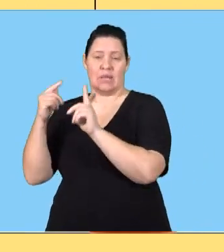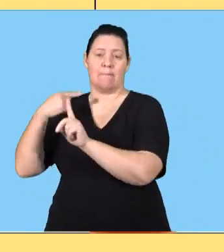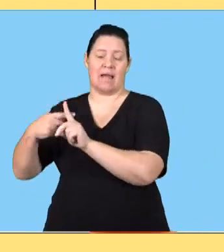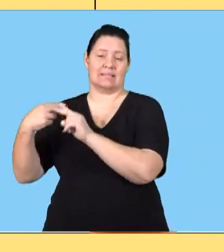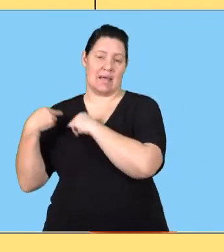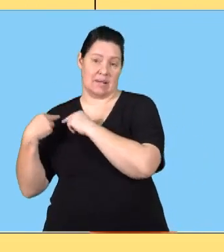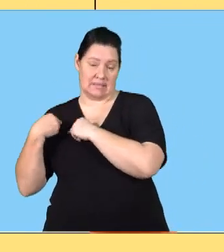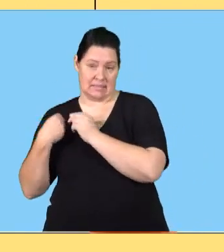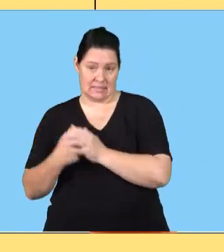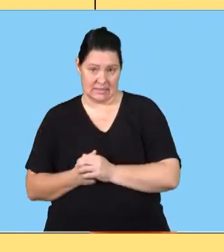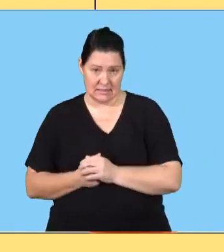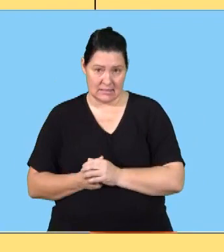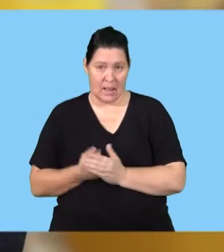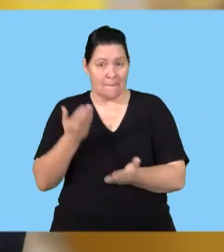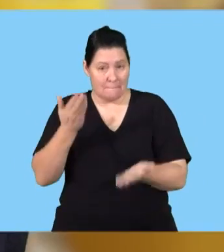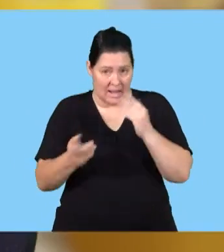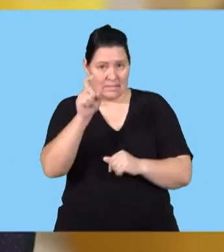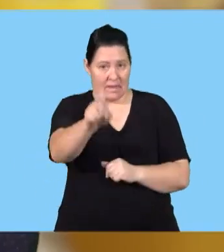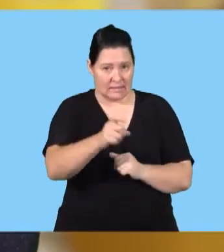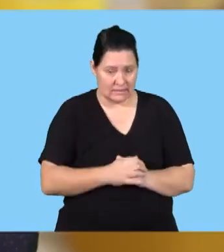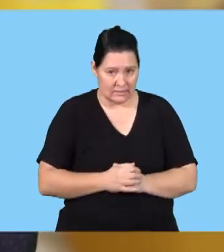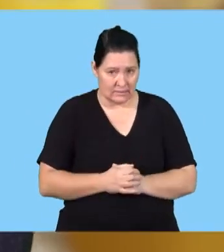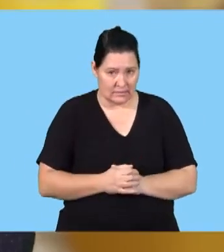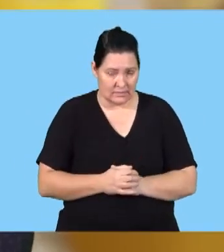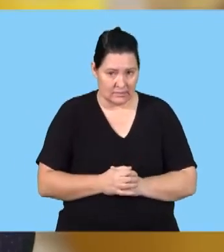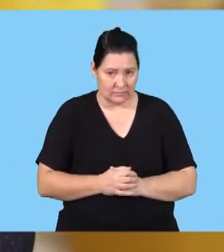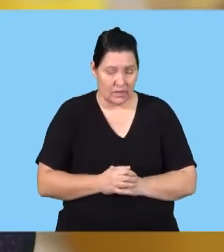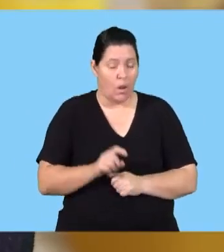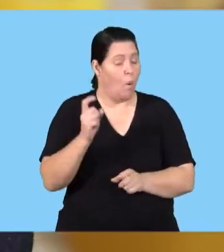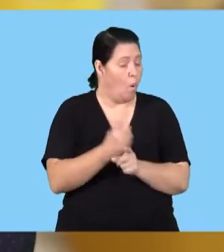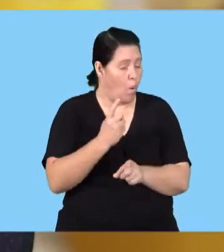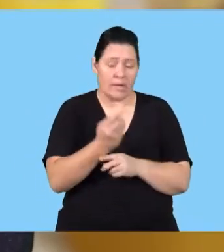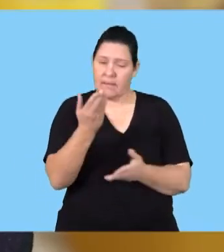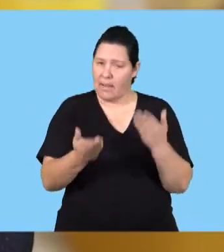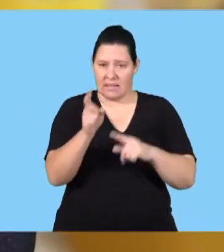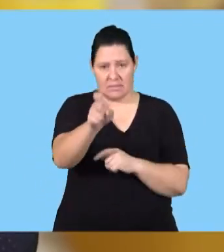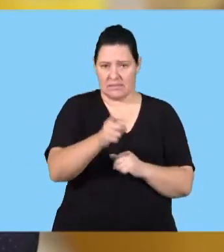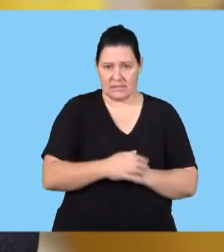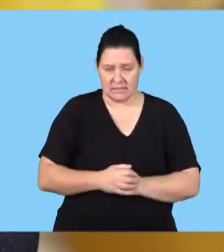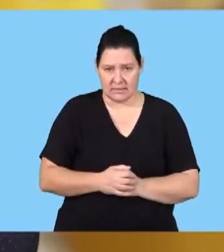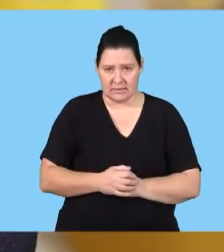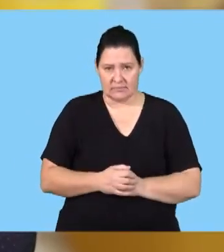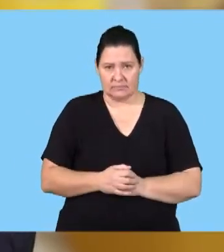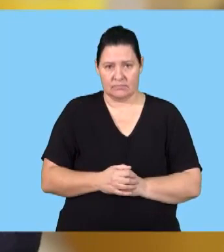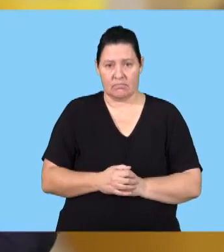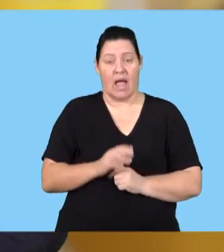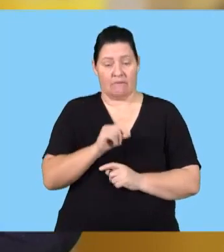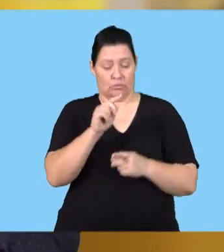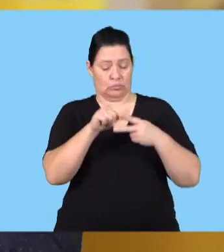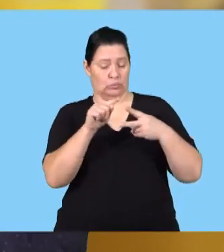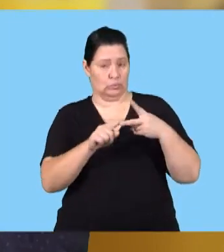equity plus liabilities, and it should balance. Your accounting equation should balance. So here I